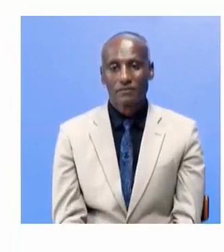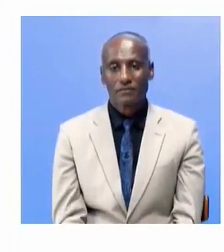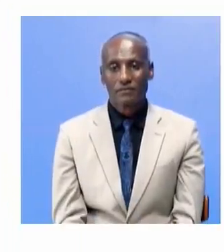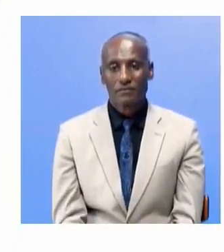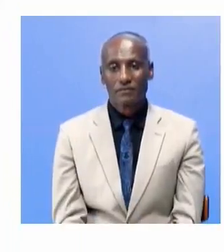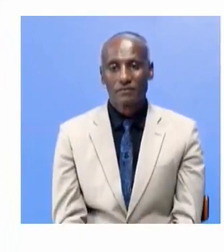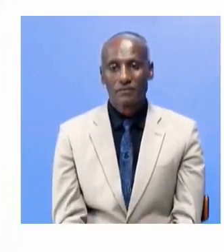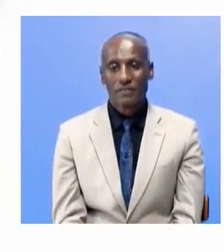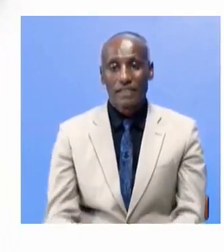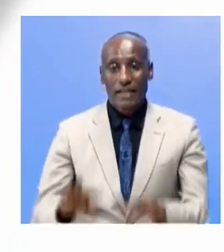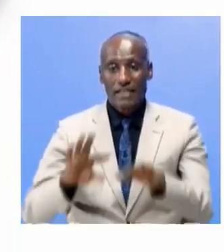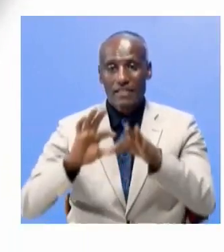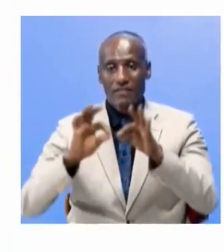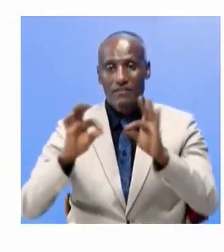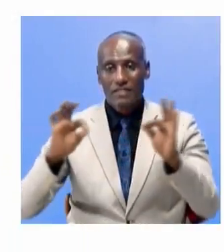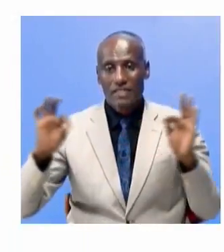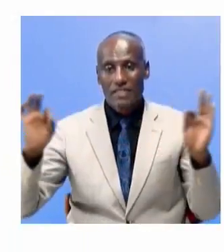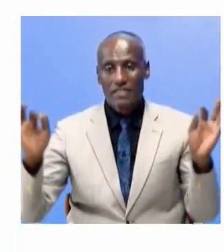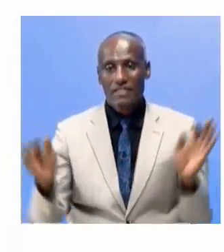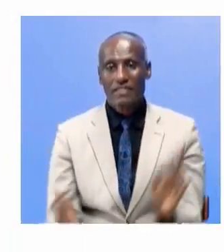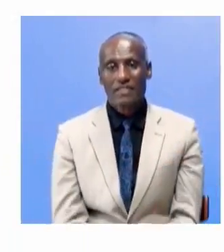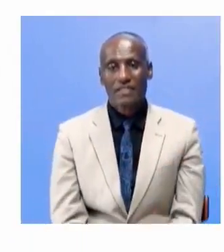In negative sentence.